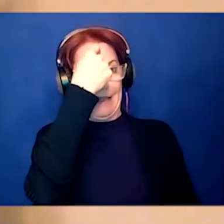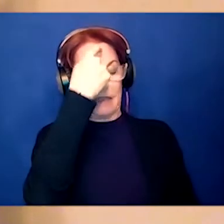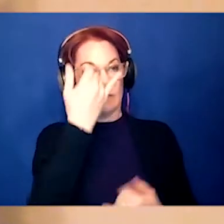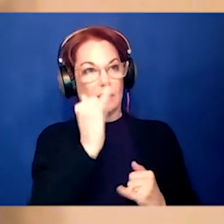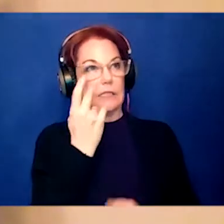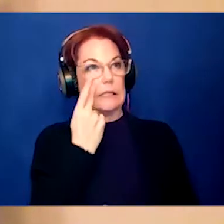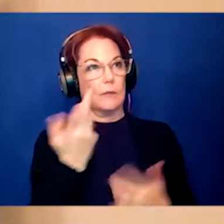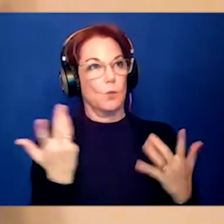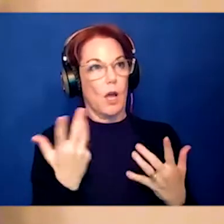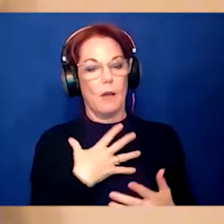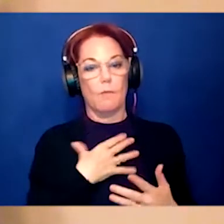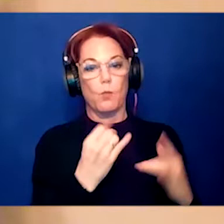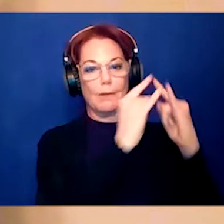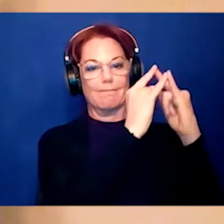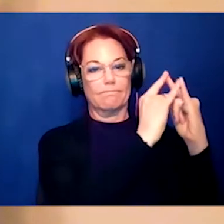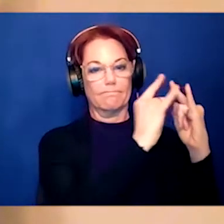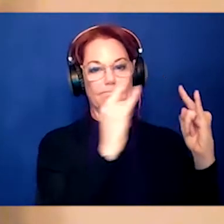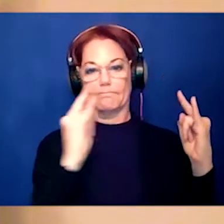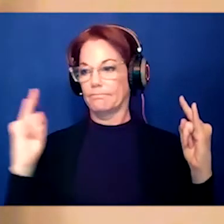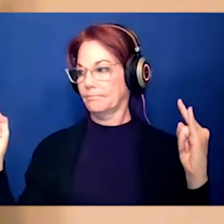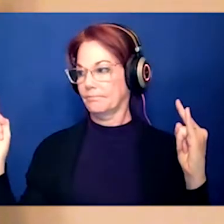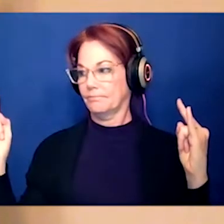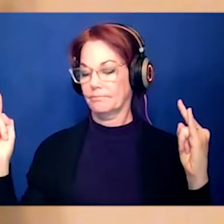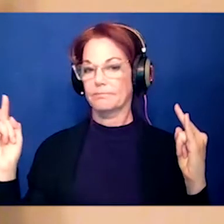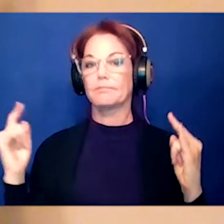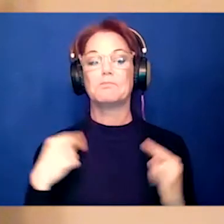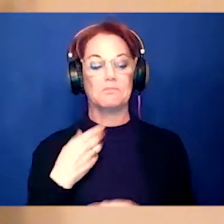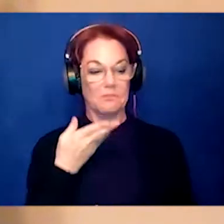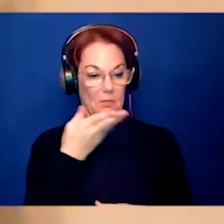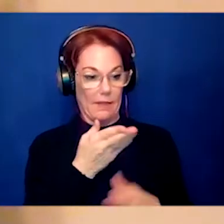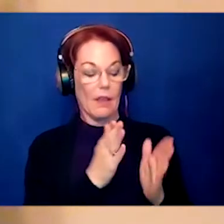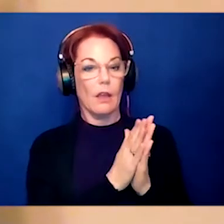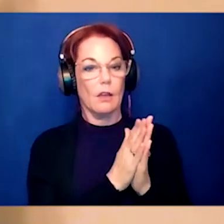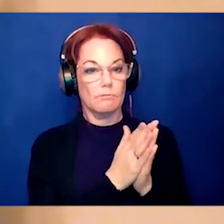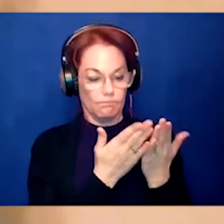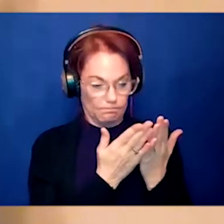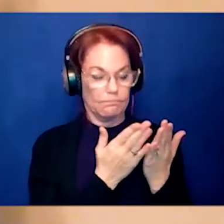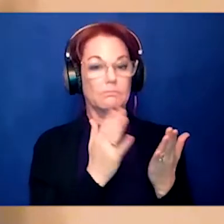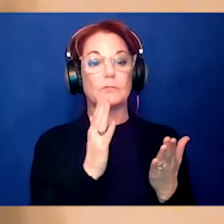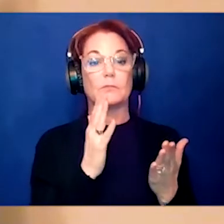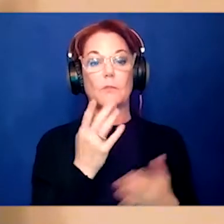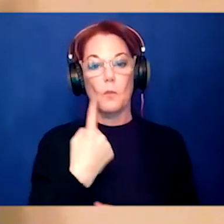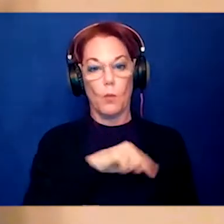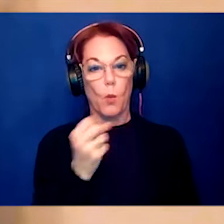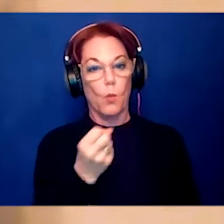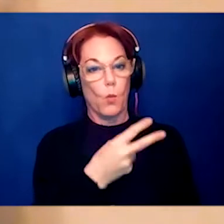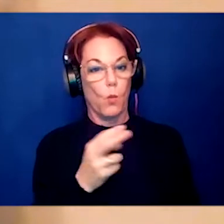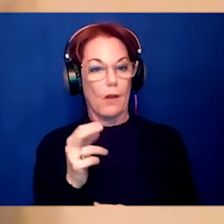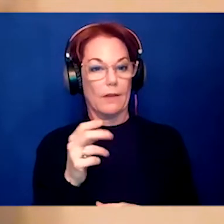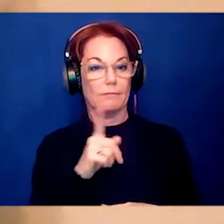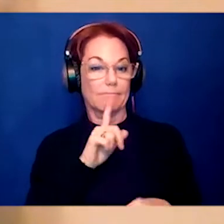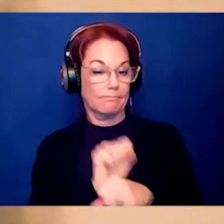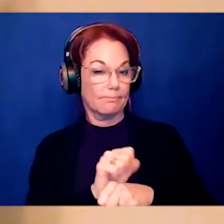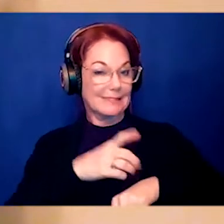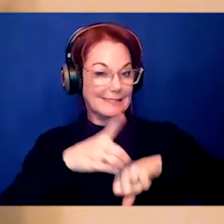In New York, I kept writing my book, Those We Throw Away Diamonds. Now, I wrote to tell my story and to feel connected